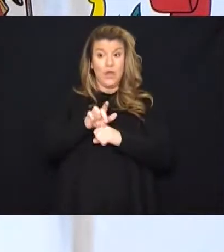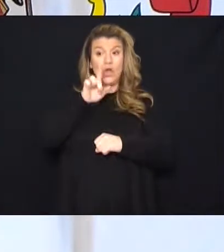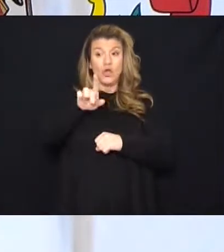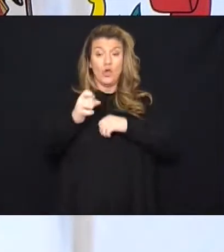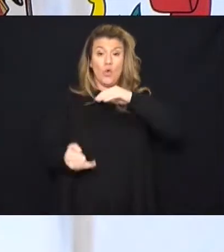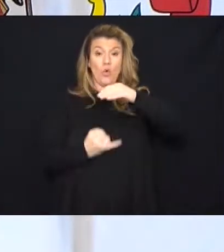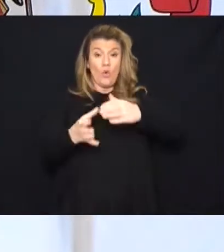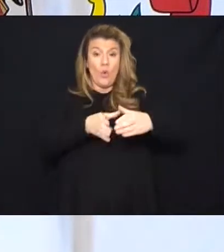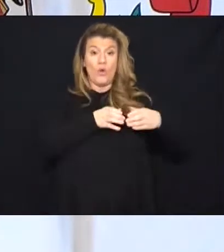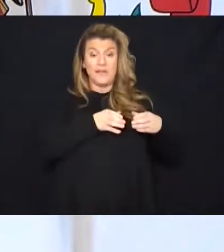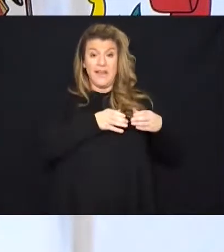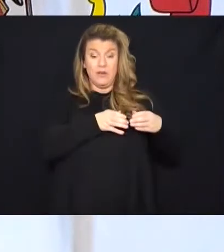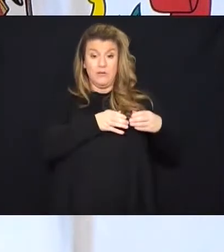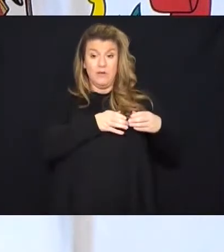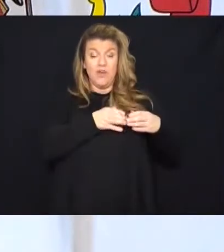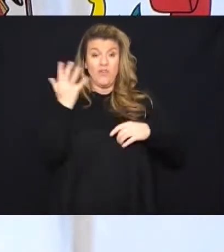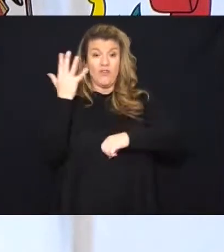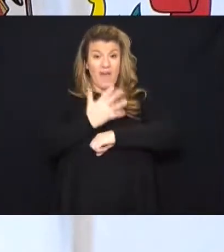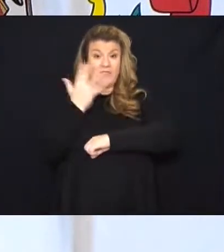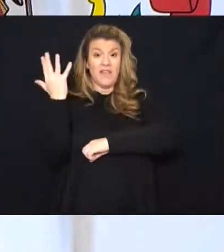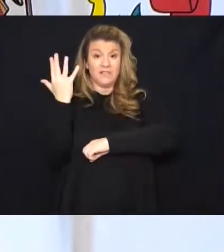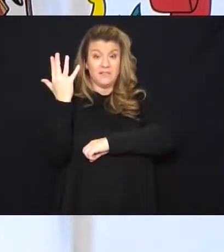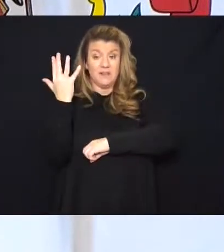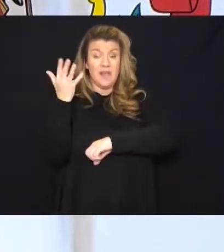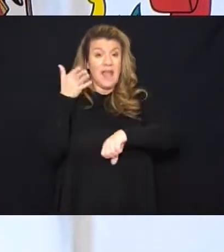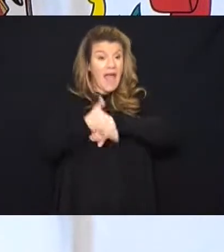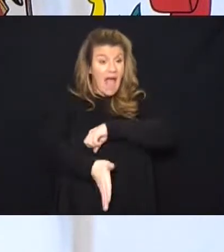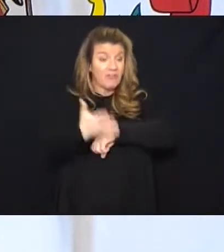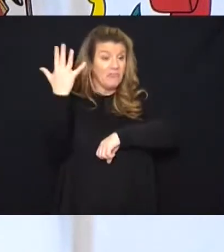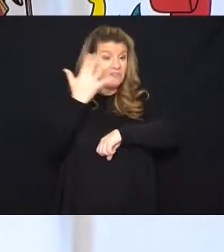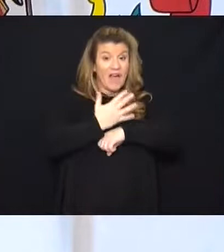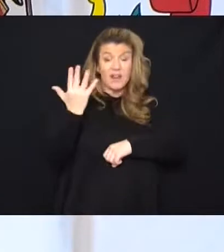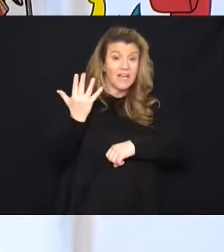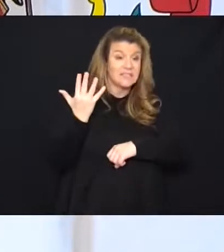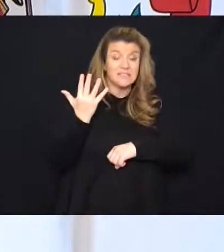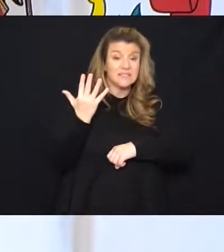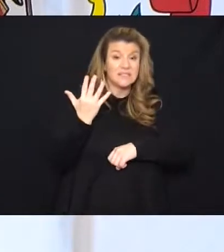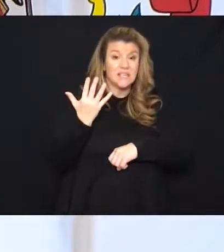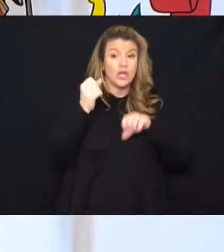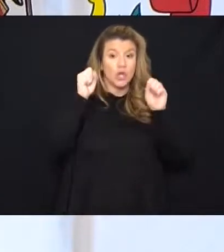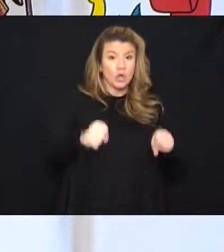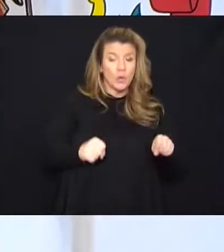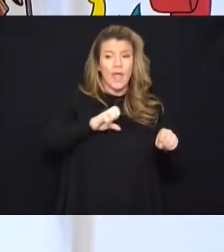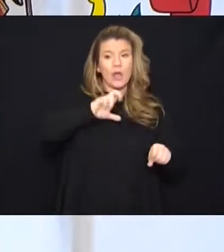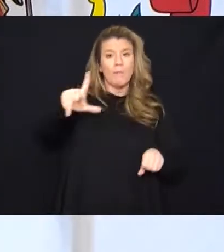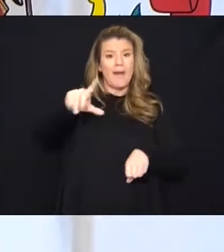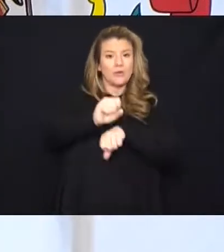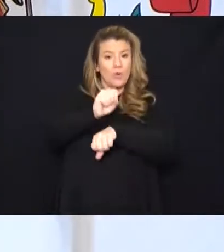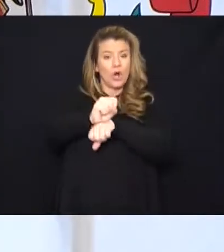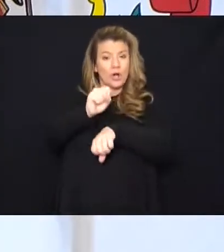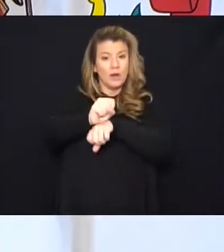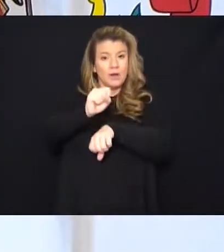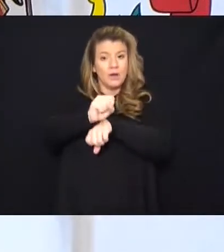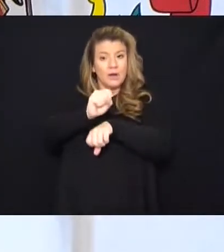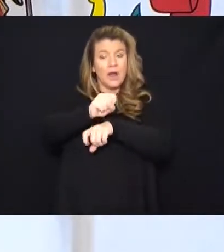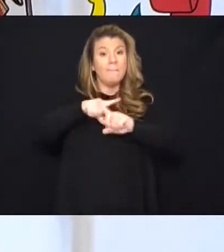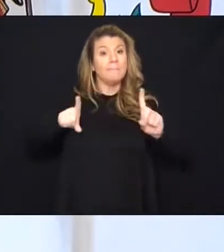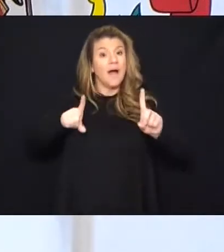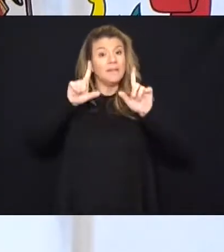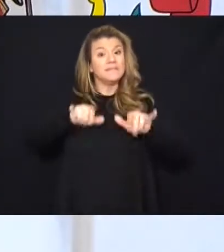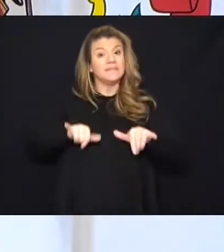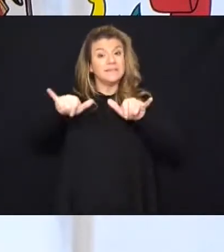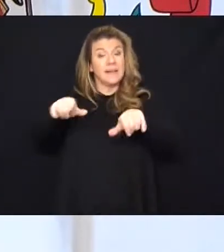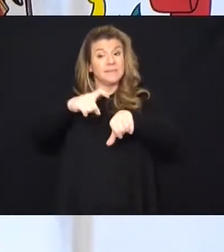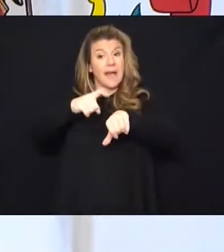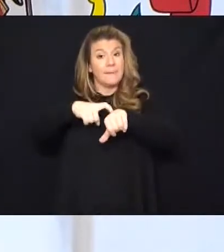quarantine yourself for 5 days, and then after the 5 days, you can go back to work and everything, but at the same time you're